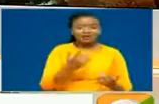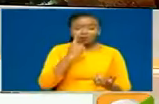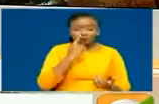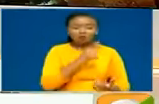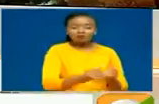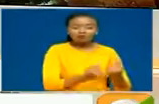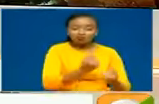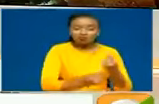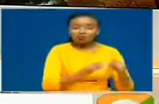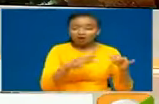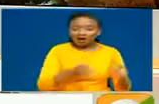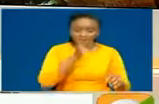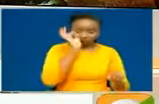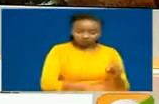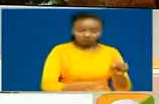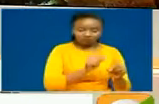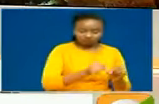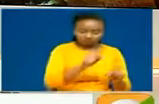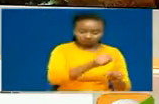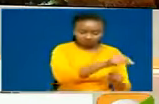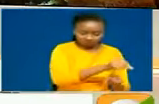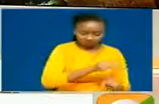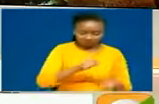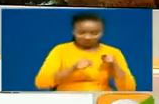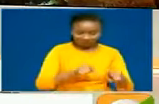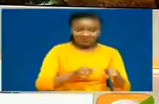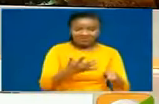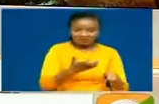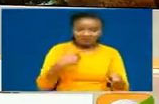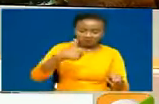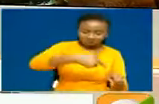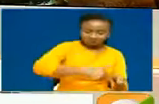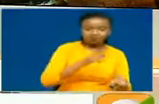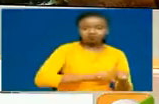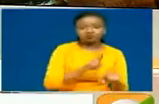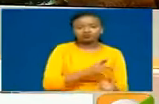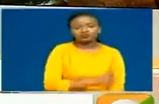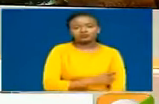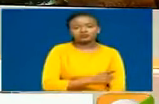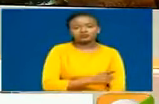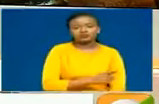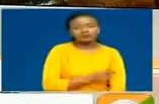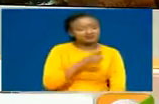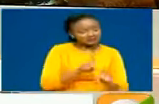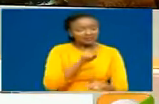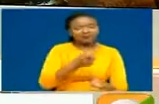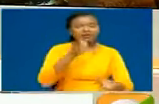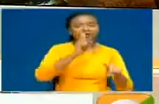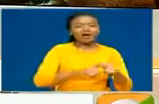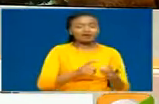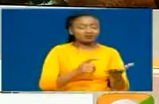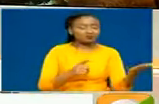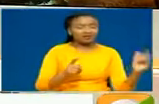their homesteads as a source of energy. Our very own Maryanne Nyambura now reports on why the runaway kerosene prices are